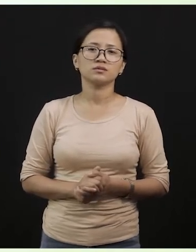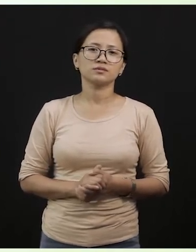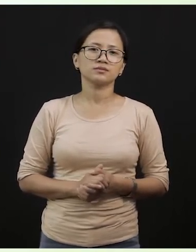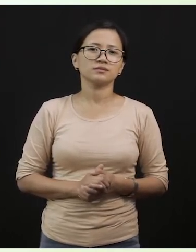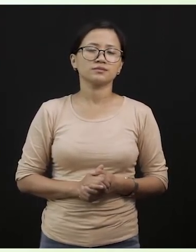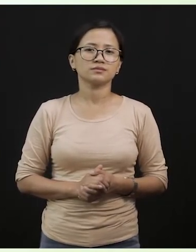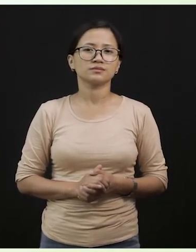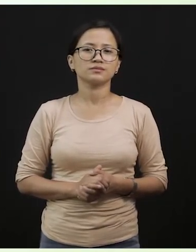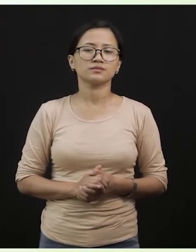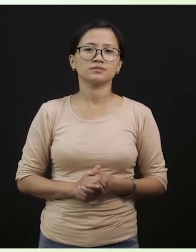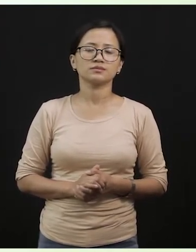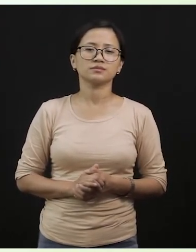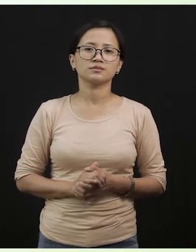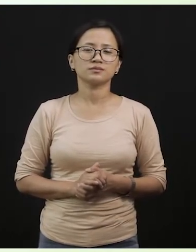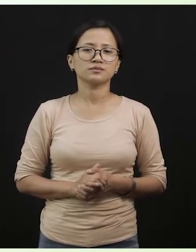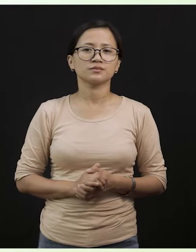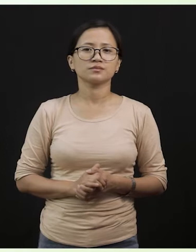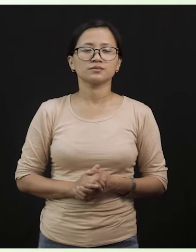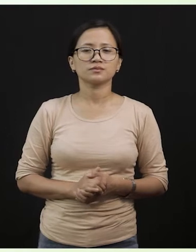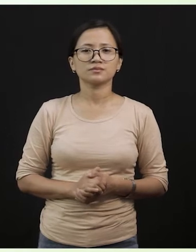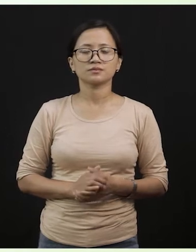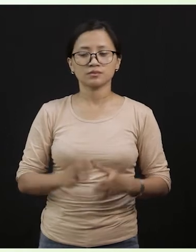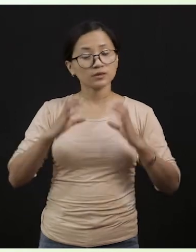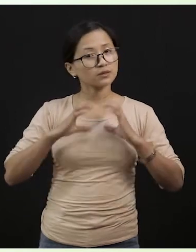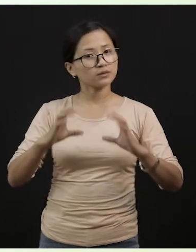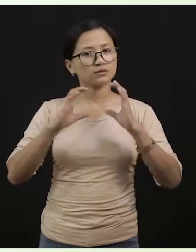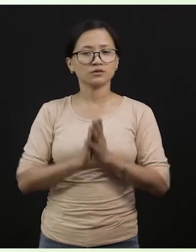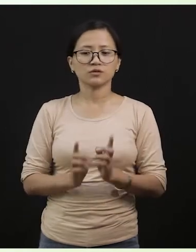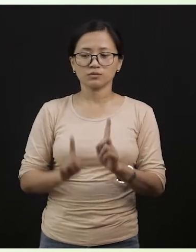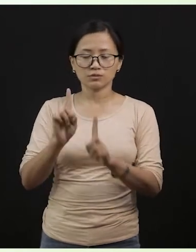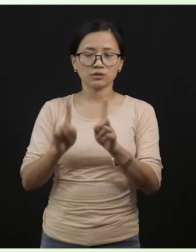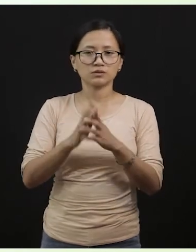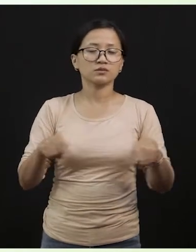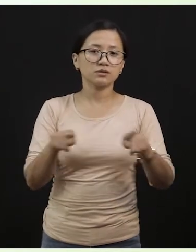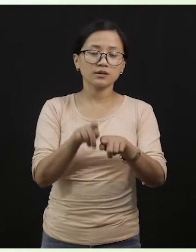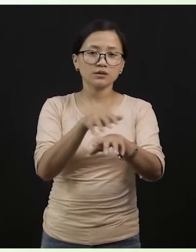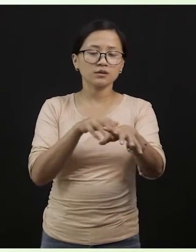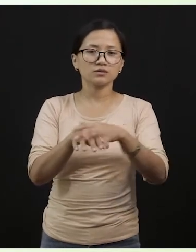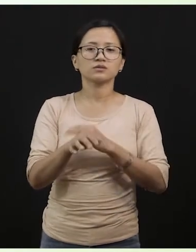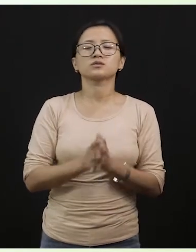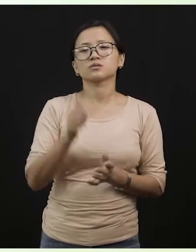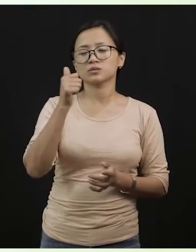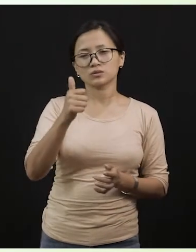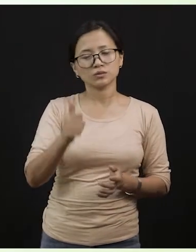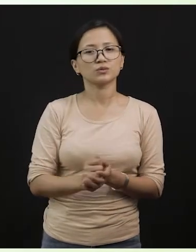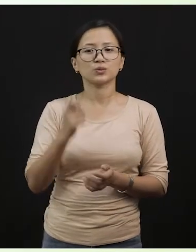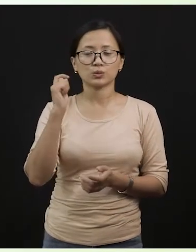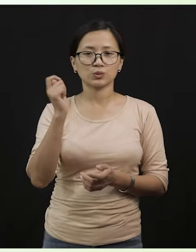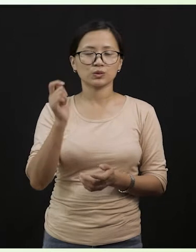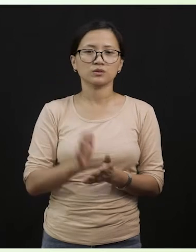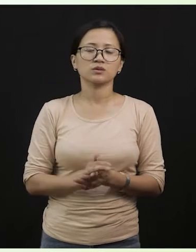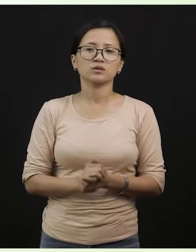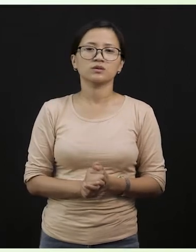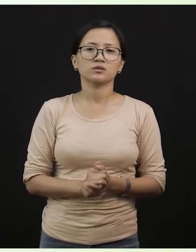But we should also care for animals. Caring for plants and animals is a good deed, and also that is why we should